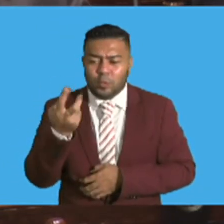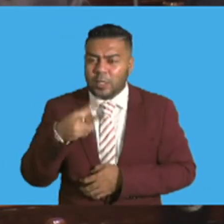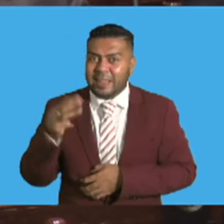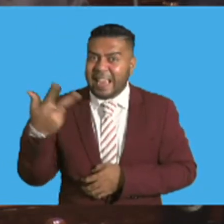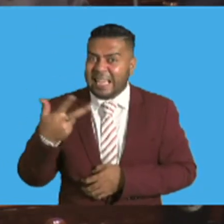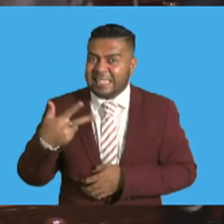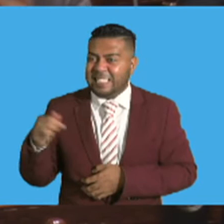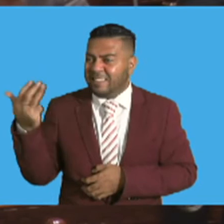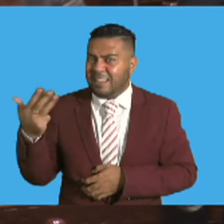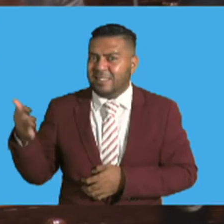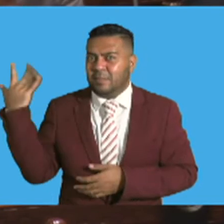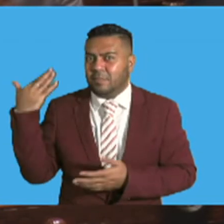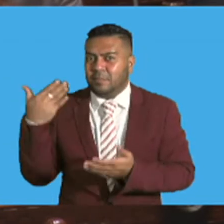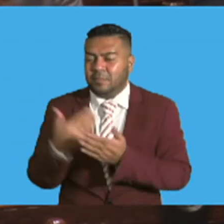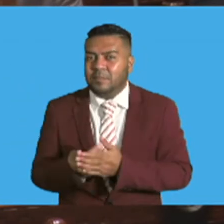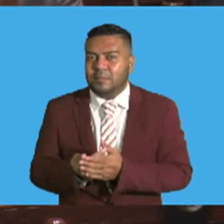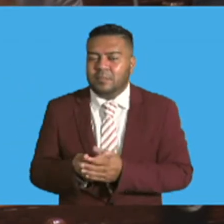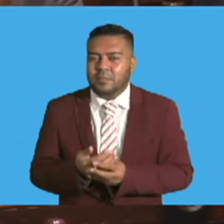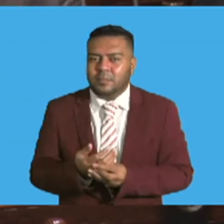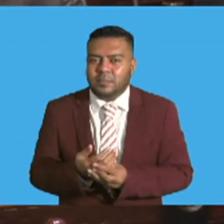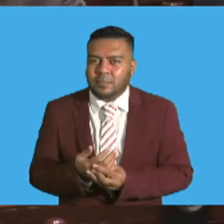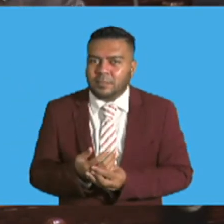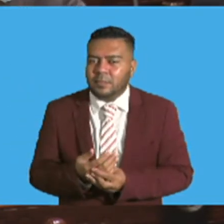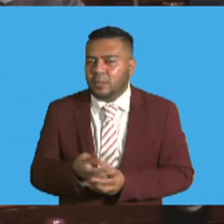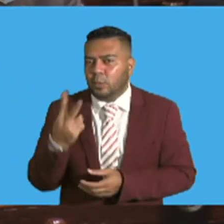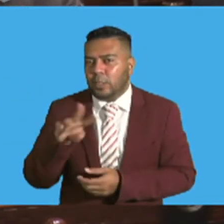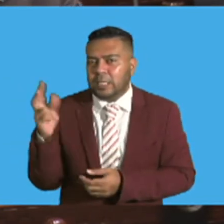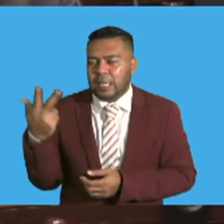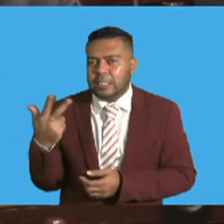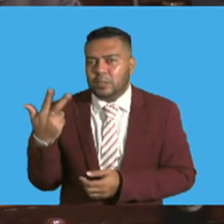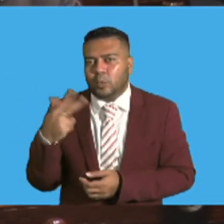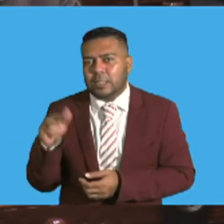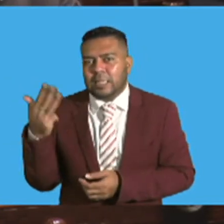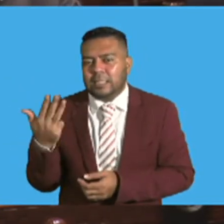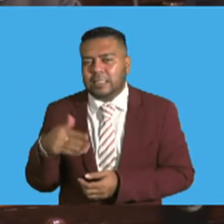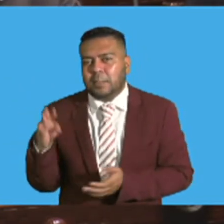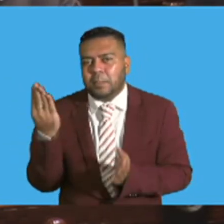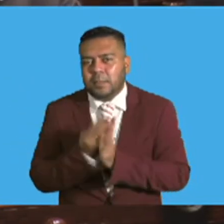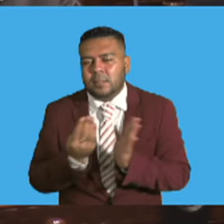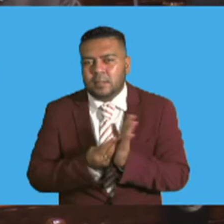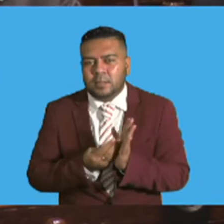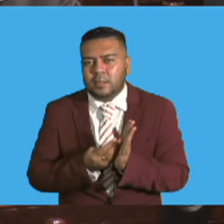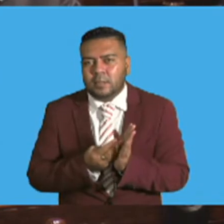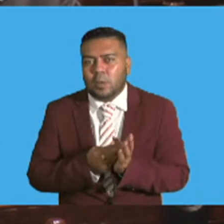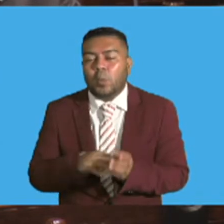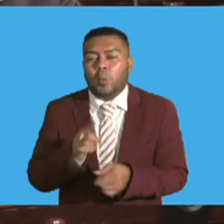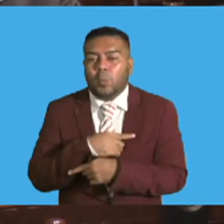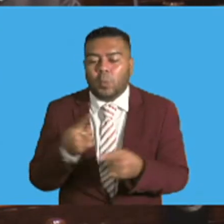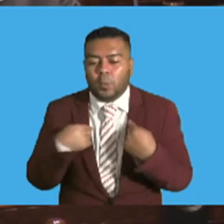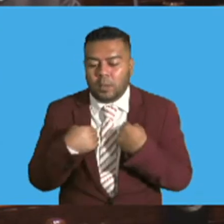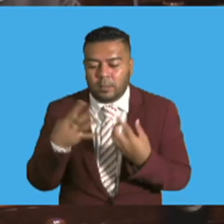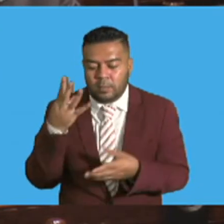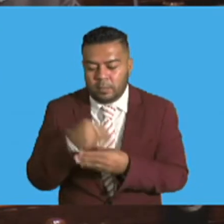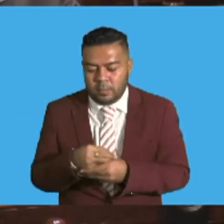2018-19, and to a lesser extent this year, but more so in the 2018-2019, 2017-2018 budgets, we actually had allocated